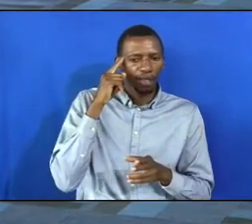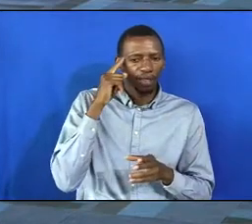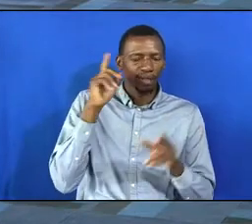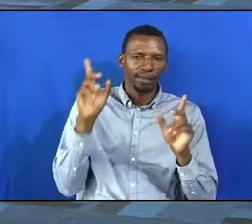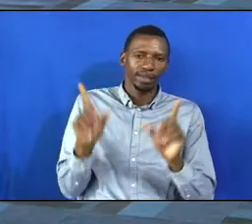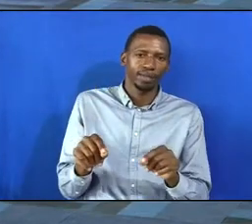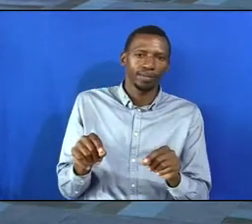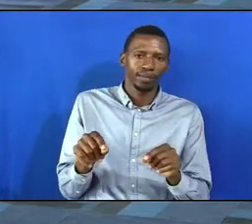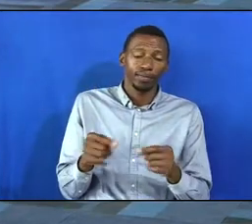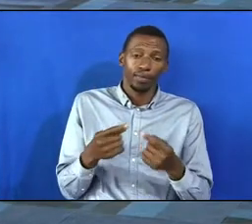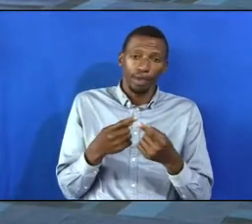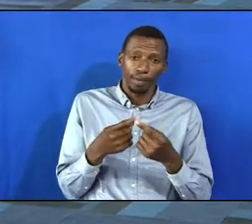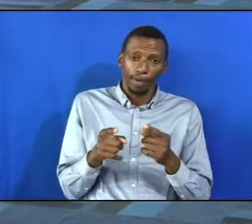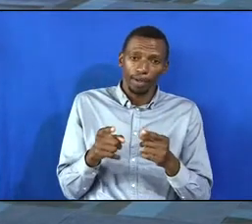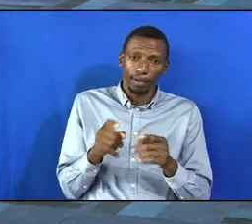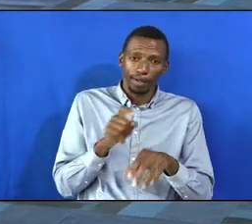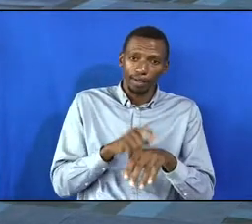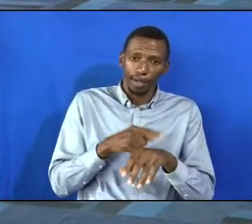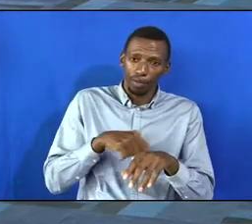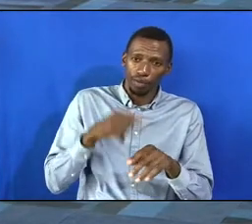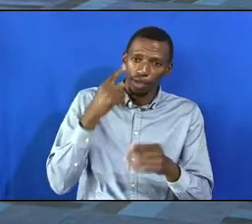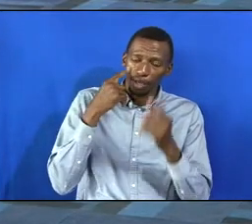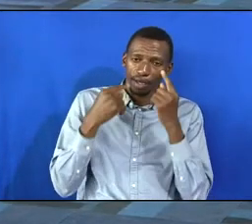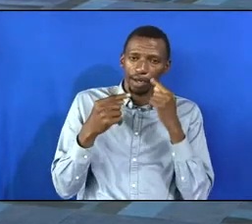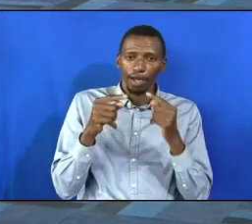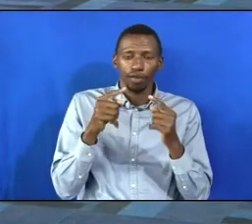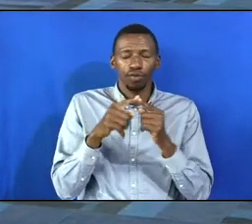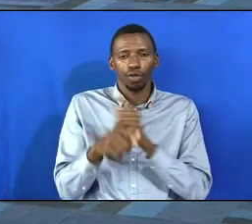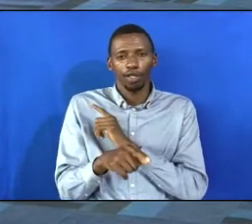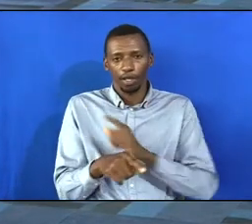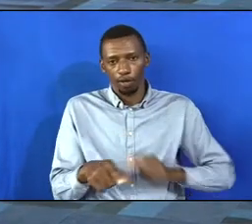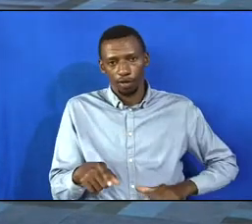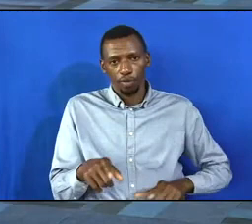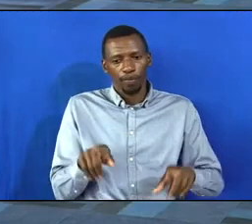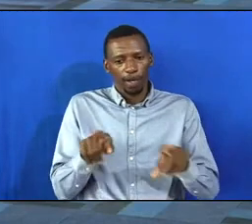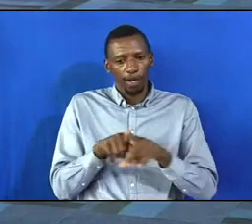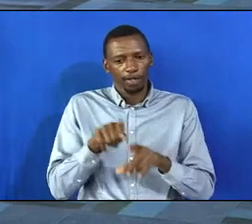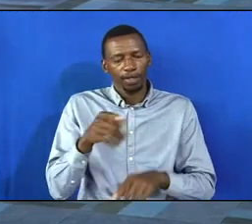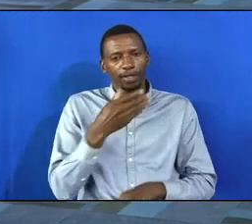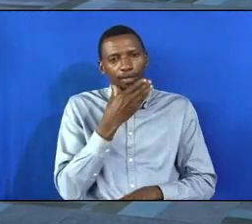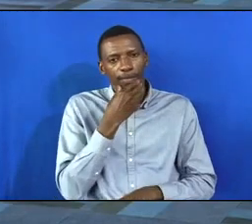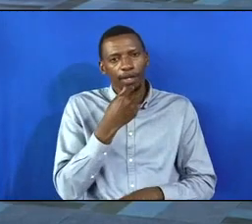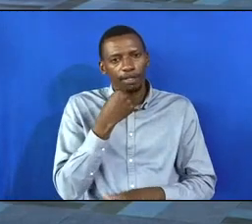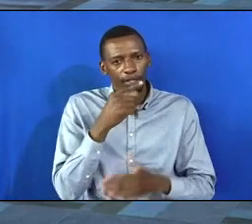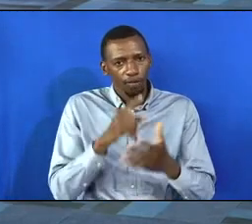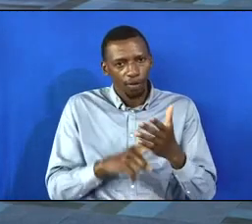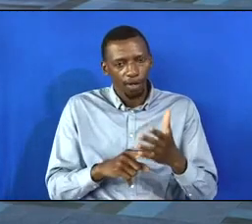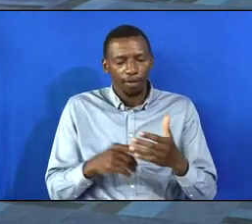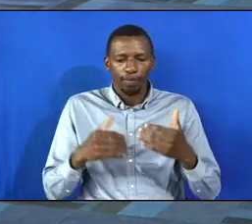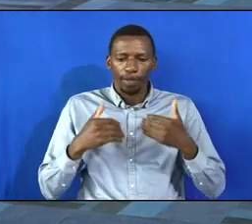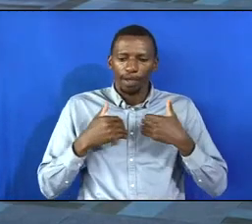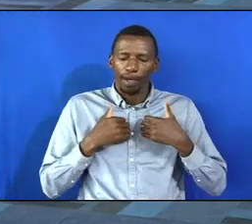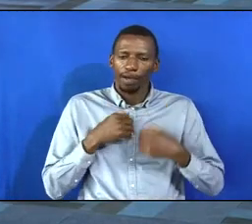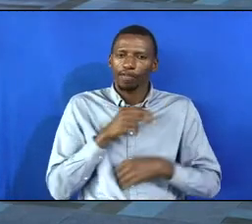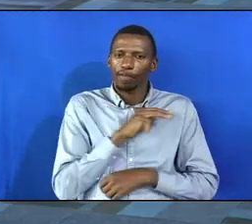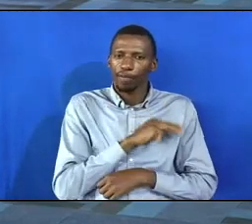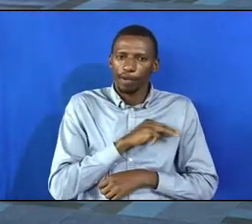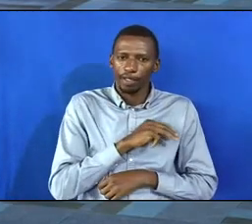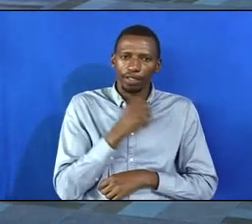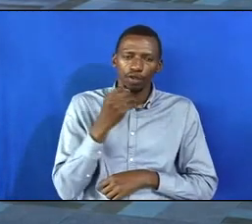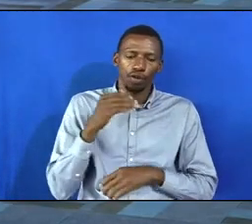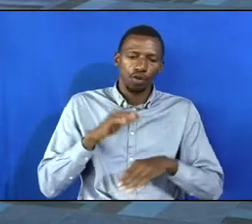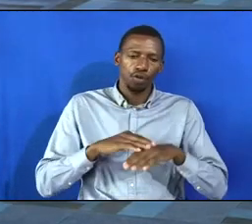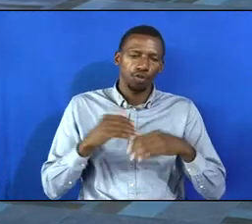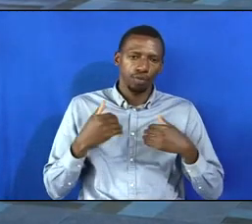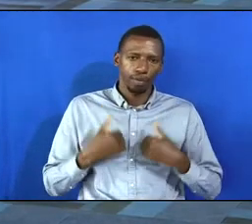we need a time when we cry to the Lord. Just like this man here said, have mercy on me. You could be an active member